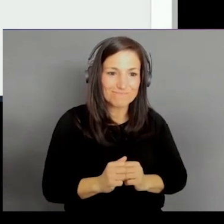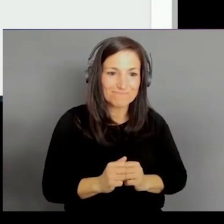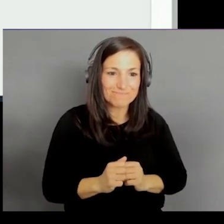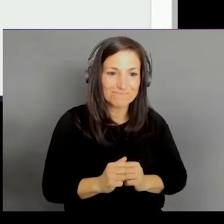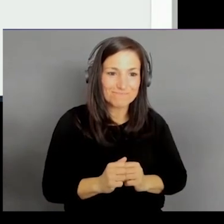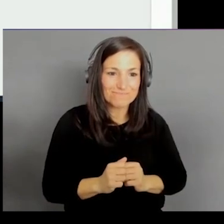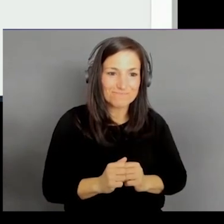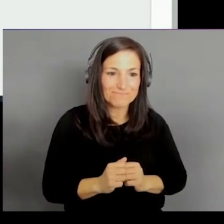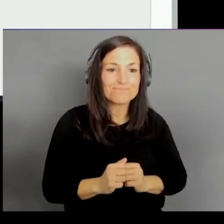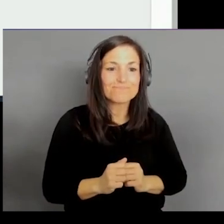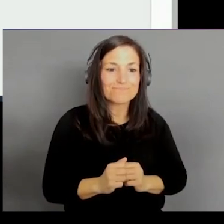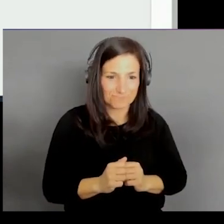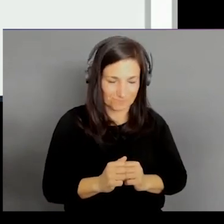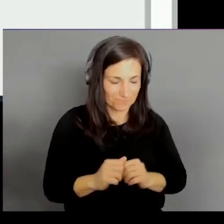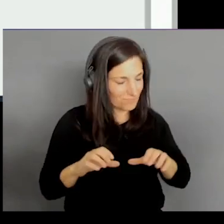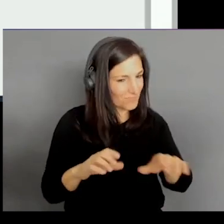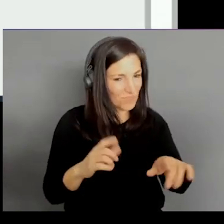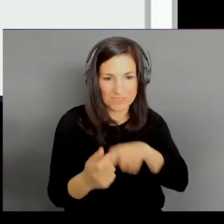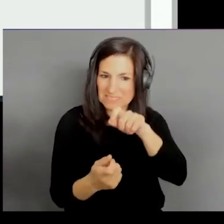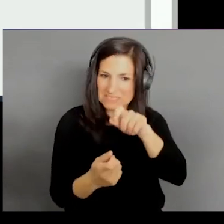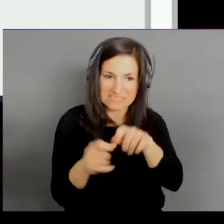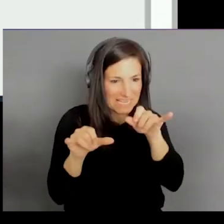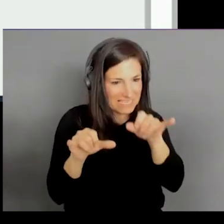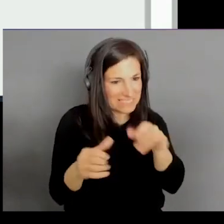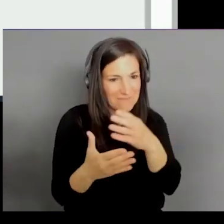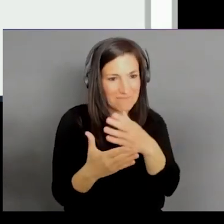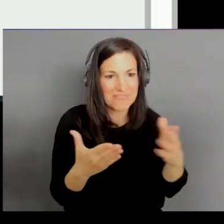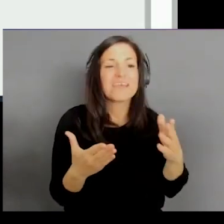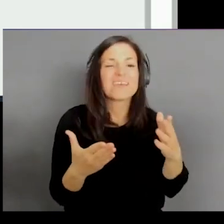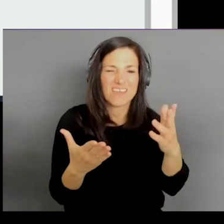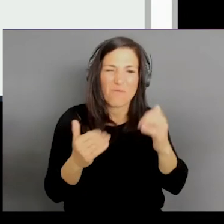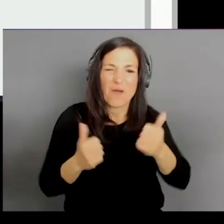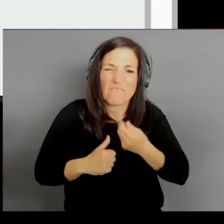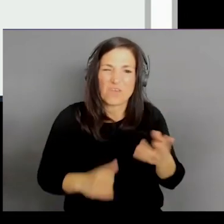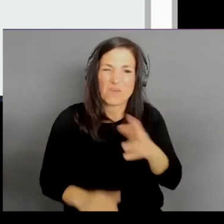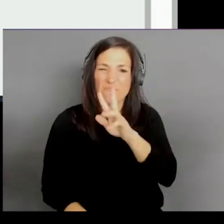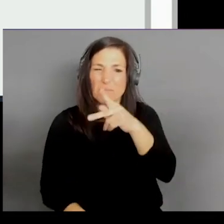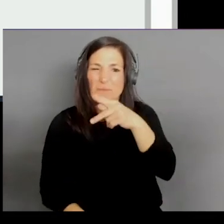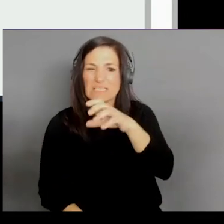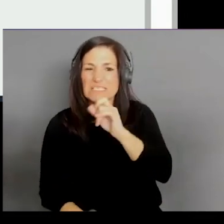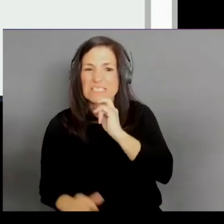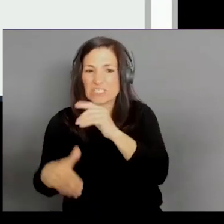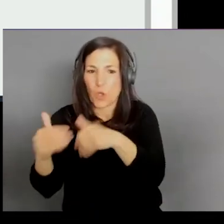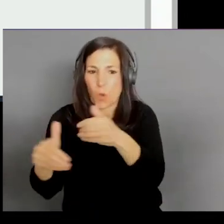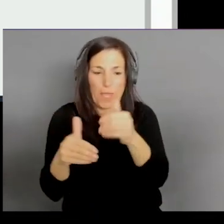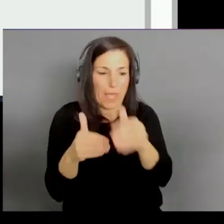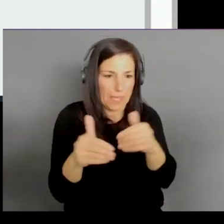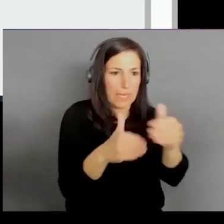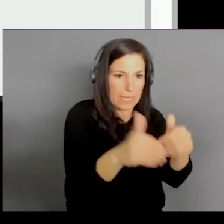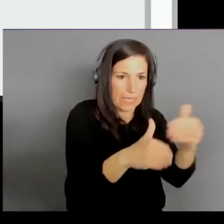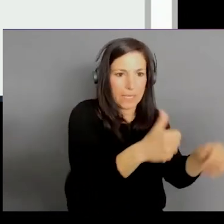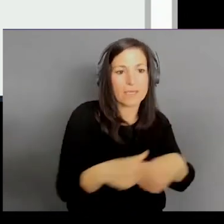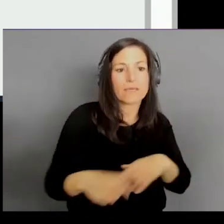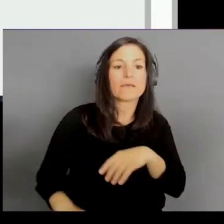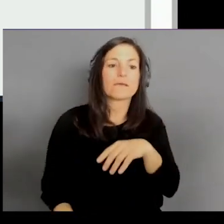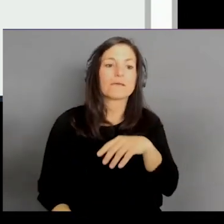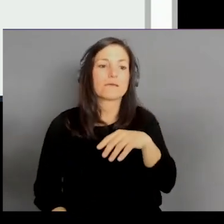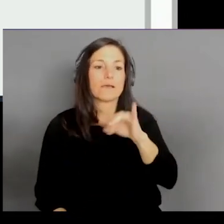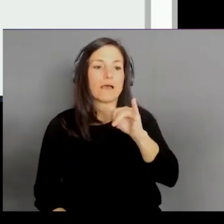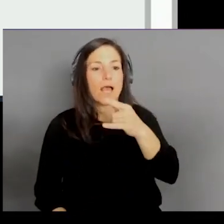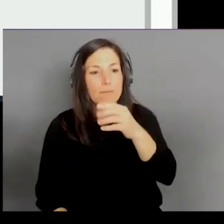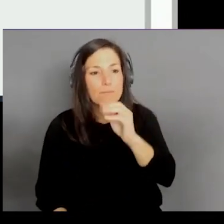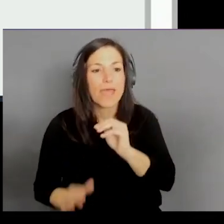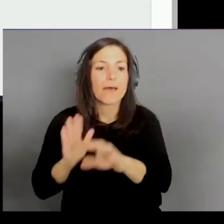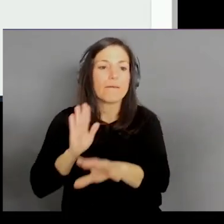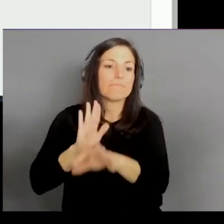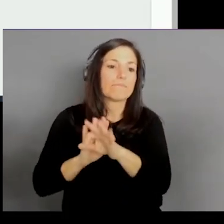and do the exact same thing just to get a couple of VPCs going. So I'll call this my Icam VPC2.